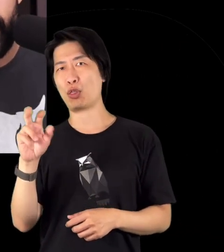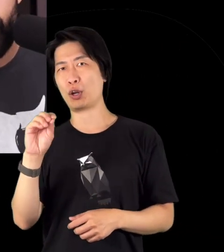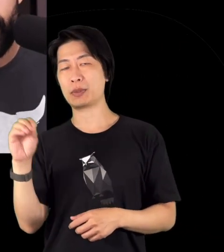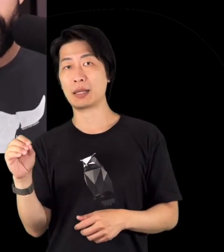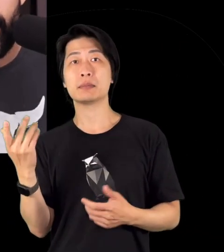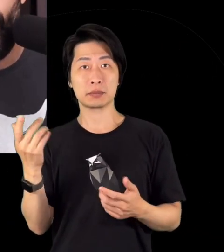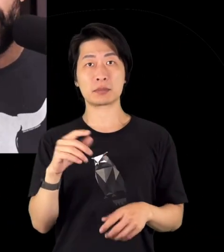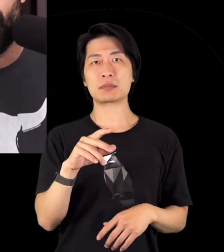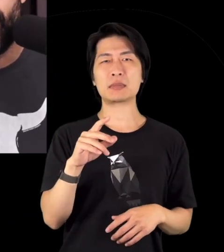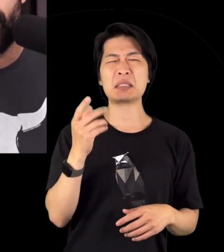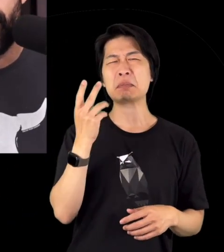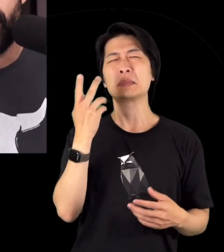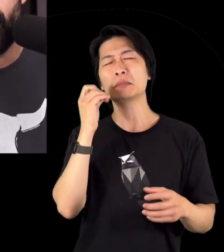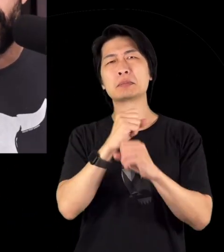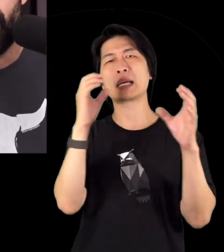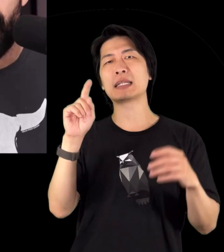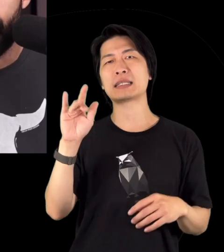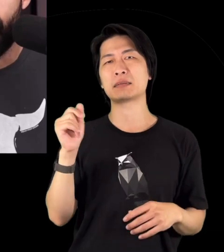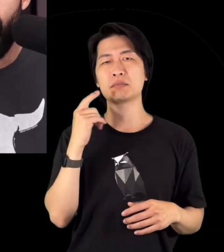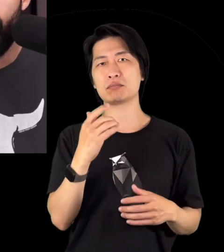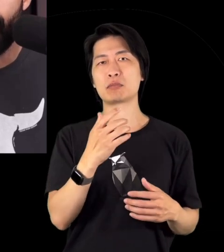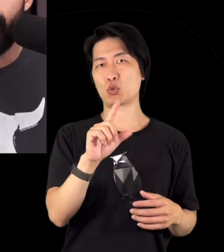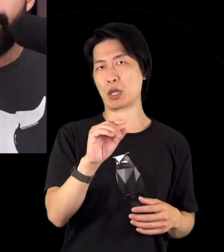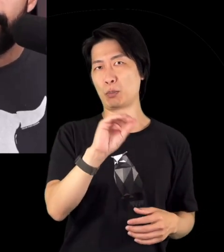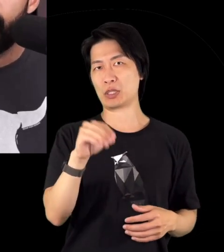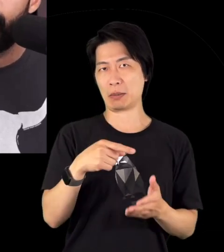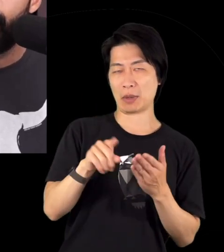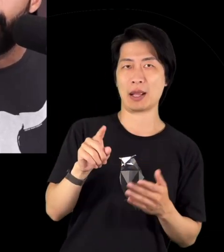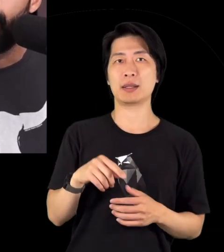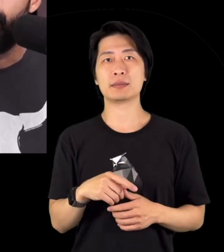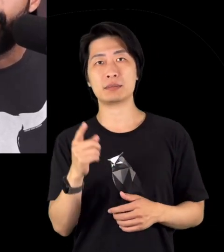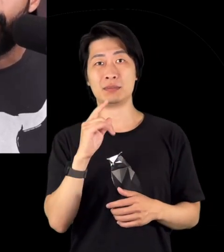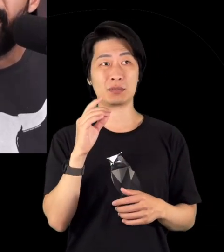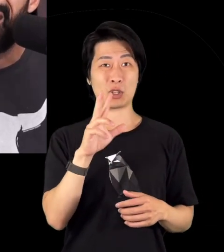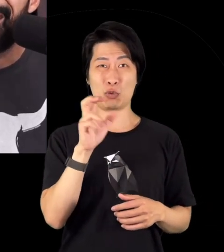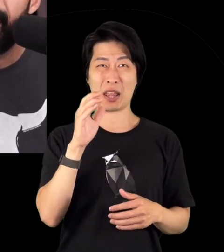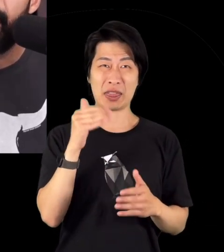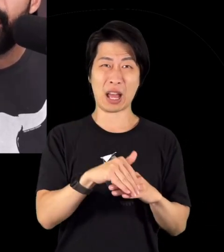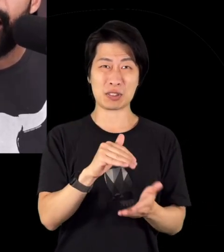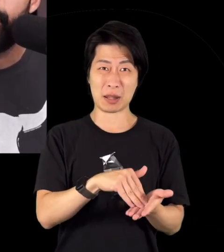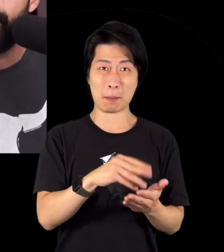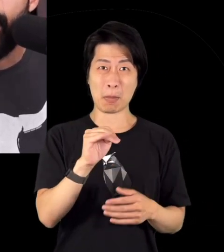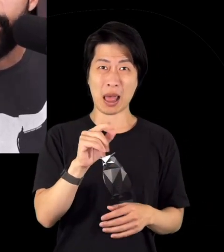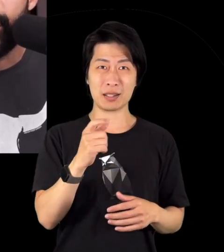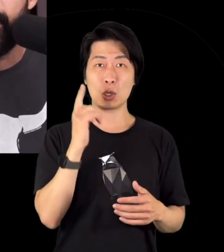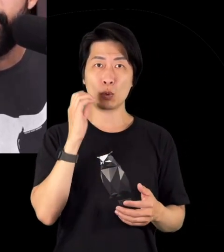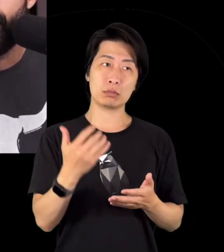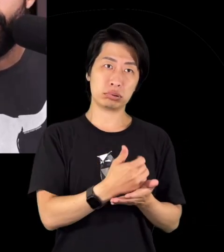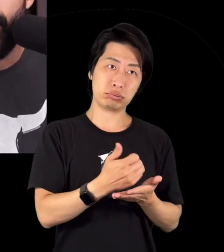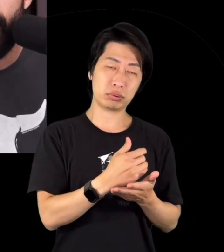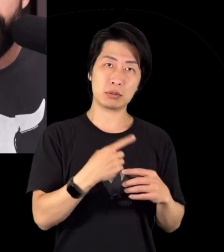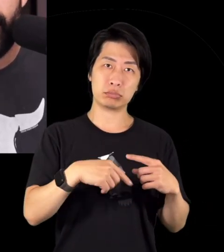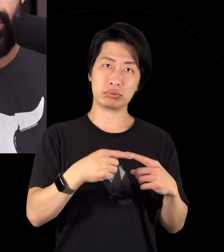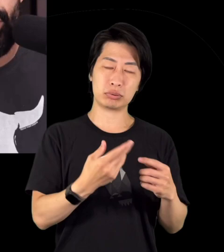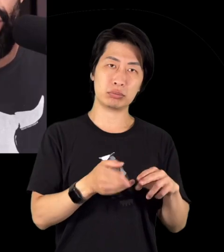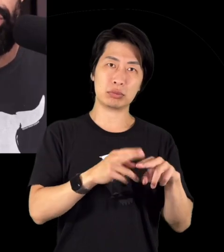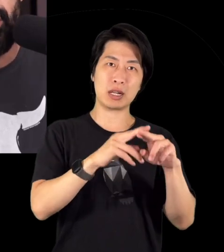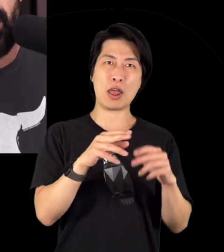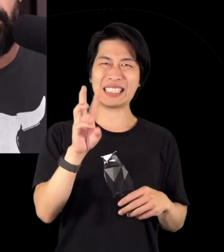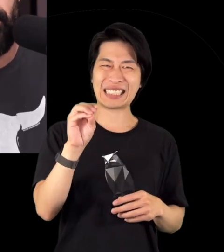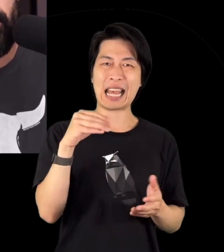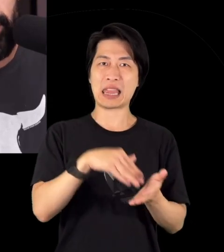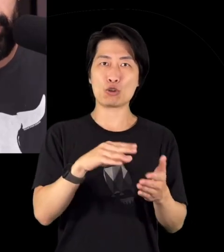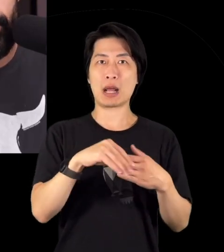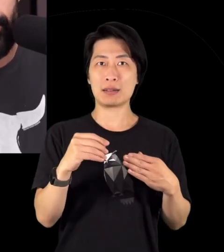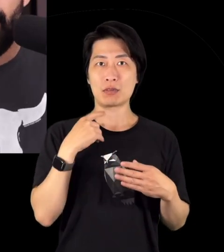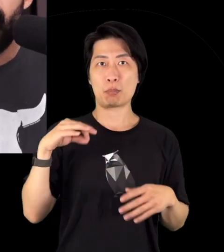keeps 20%. Over the course of those 300,000 miles, Tesla's going to be able to generate $60,000 in additional profit over the